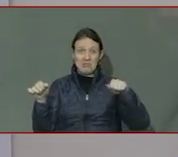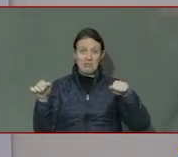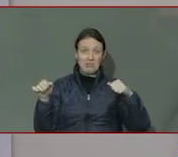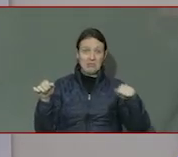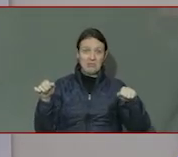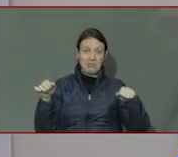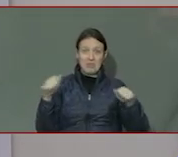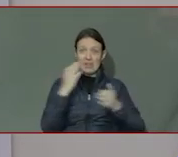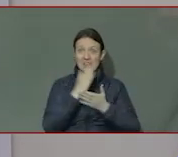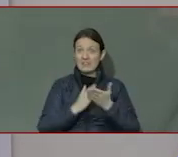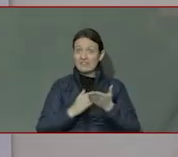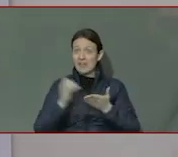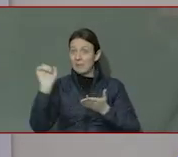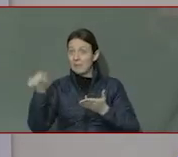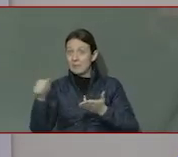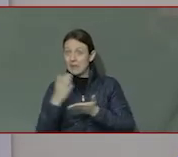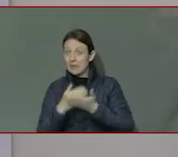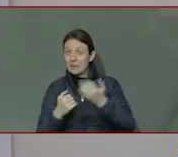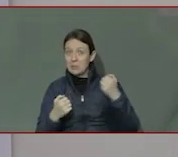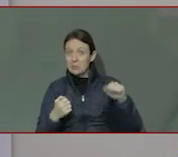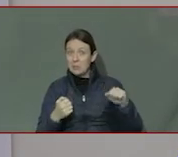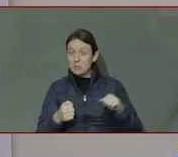Some say yes, some say no. Discuss quickly.